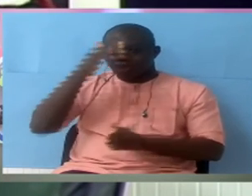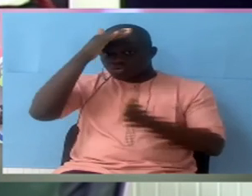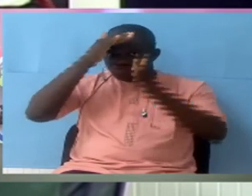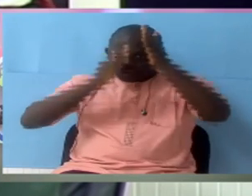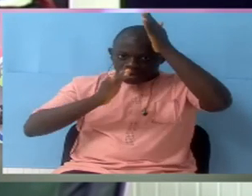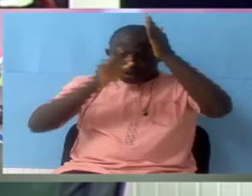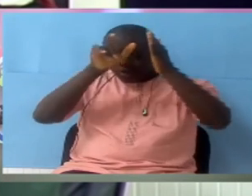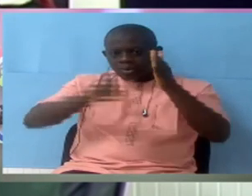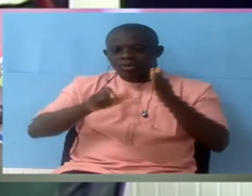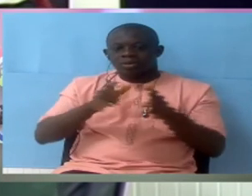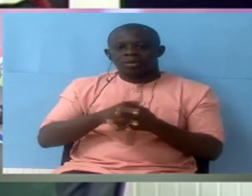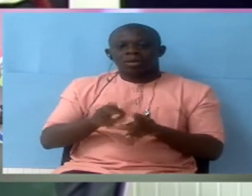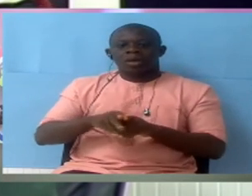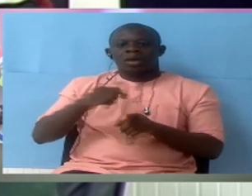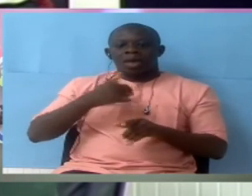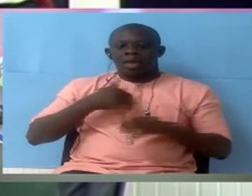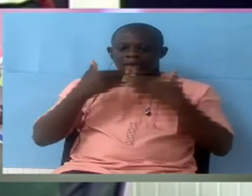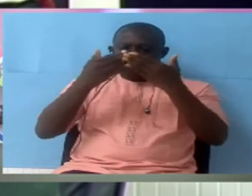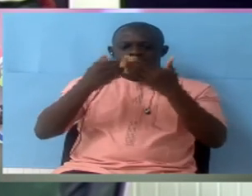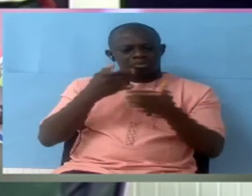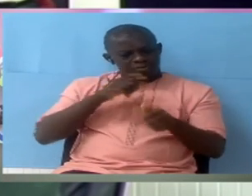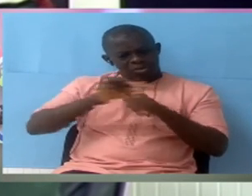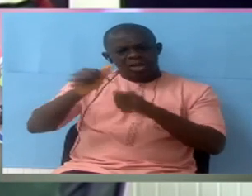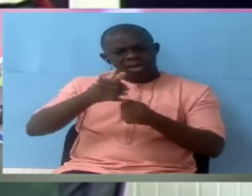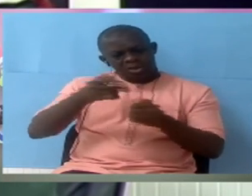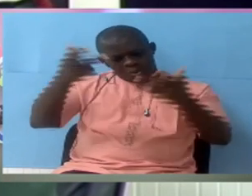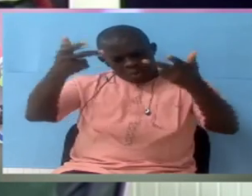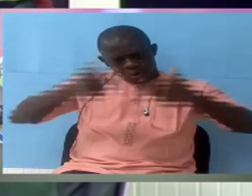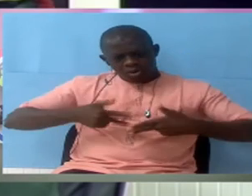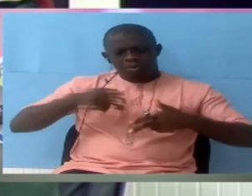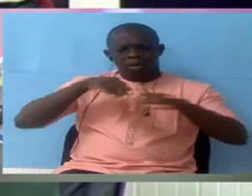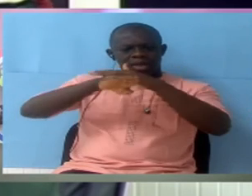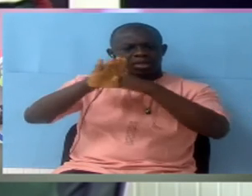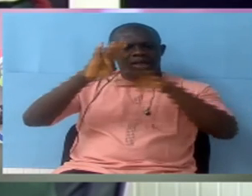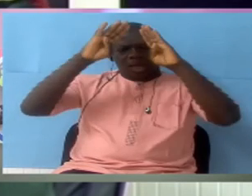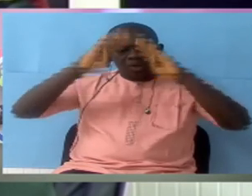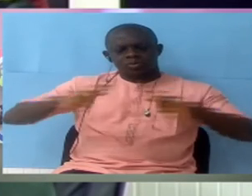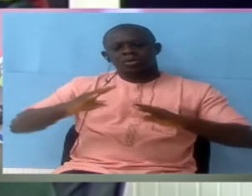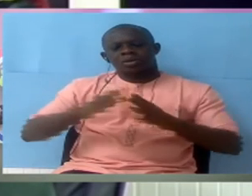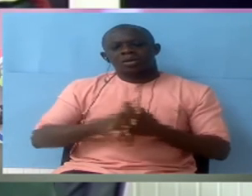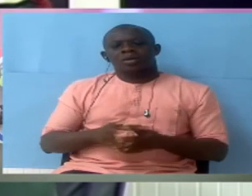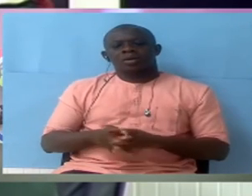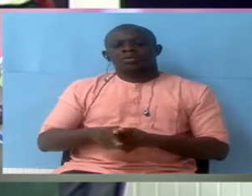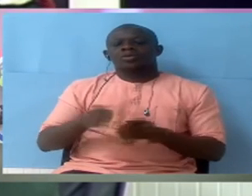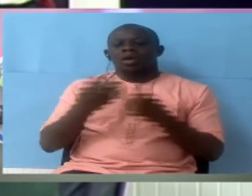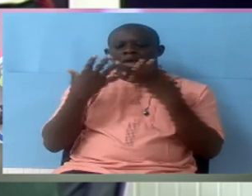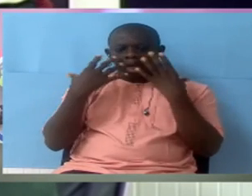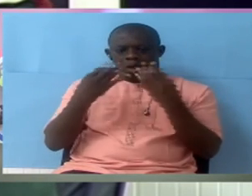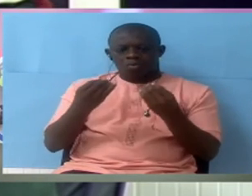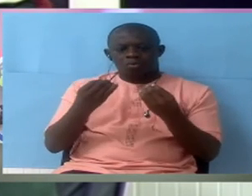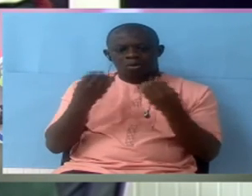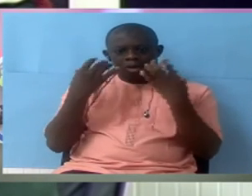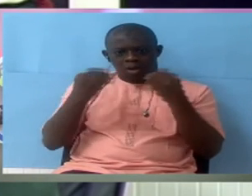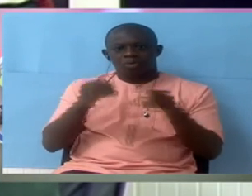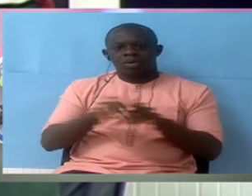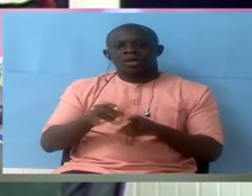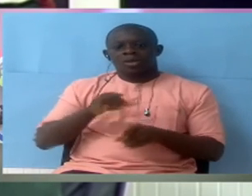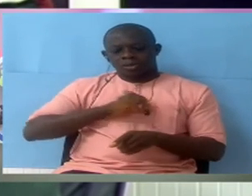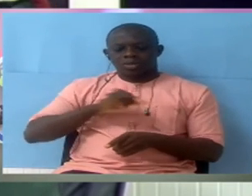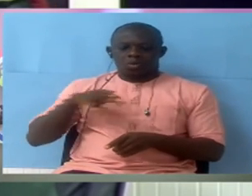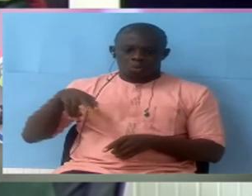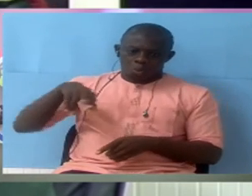ay soldar lañ. I told them, tell them to come in. Manako wax leen ñu exi. So that is how they march